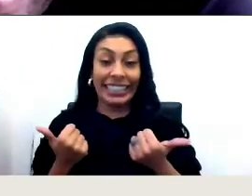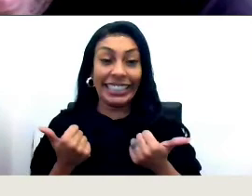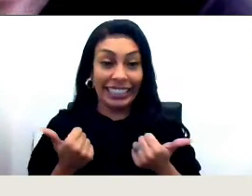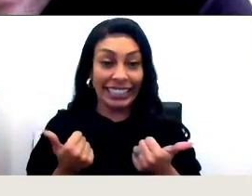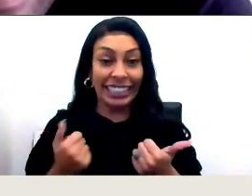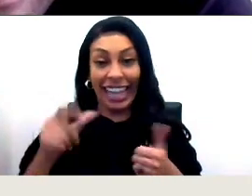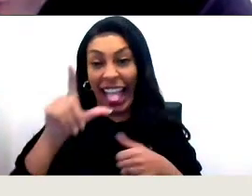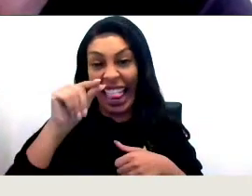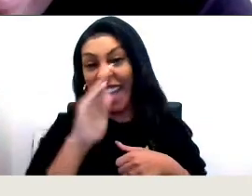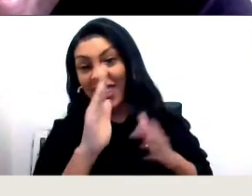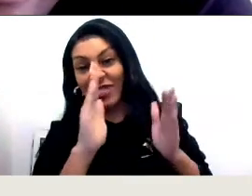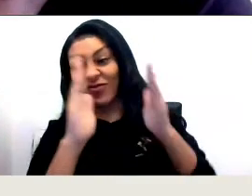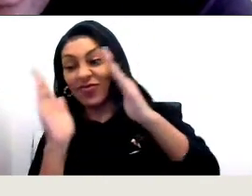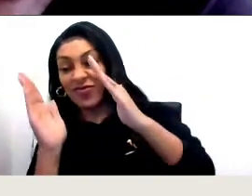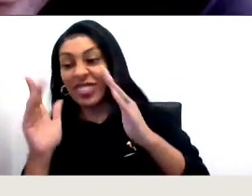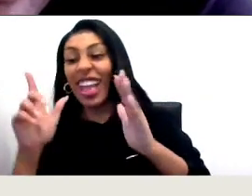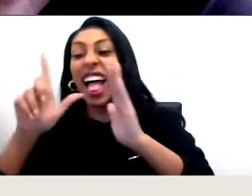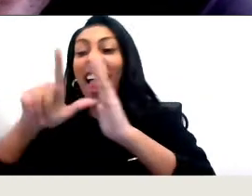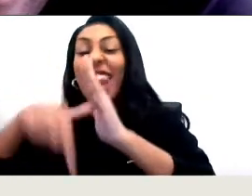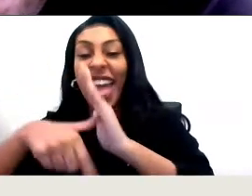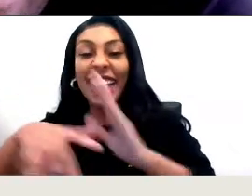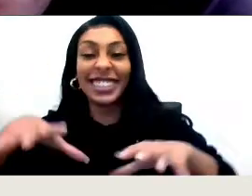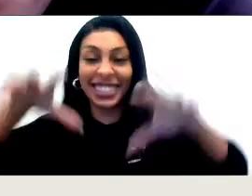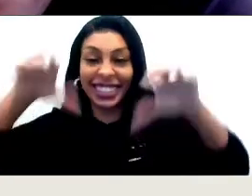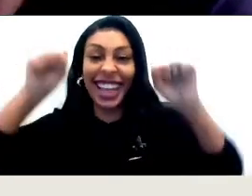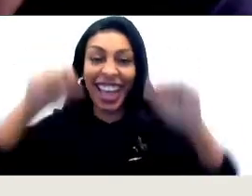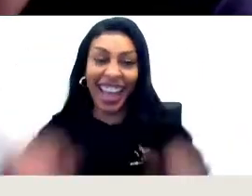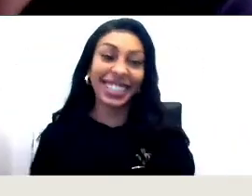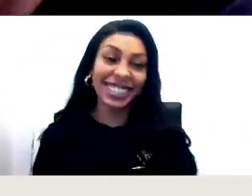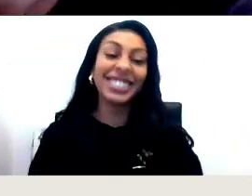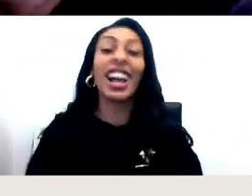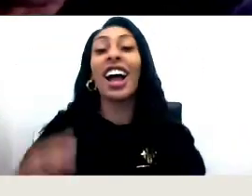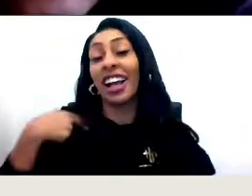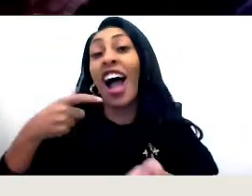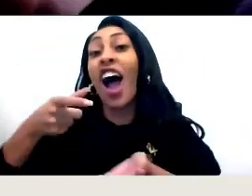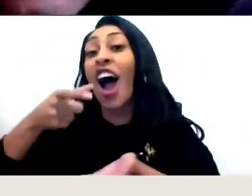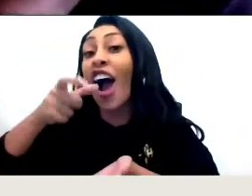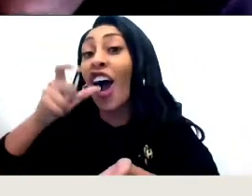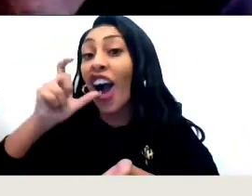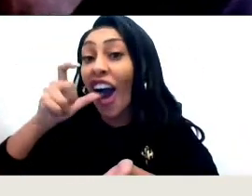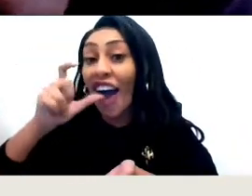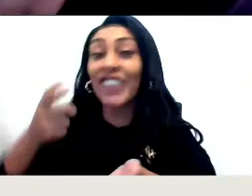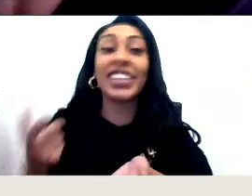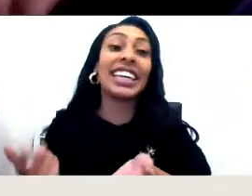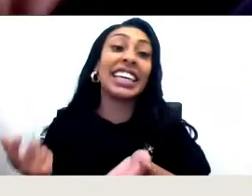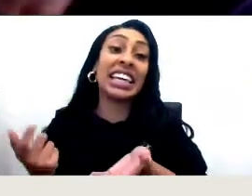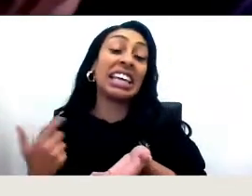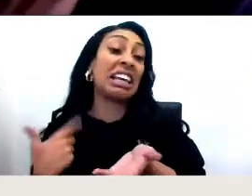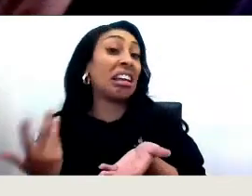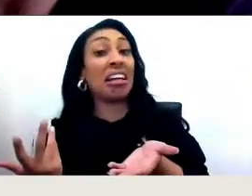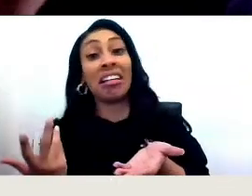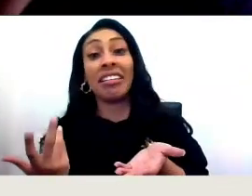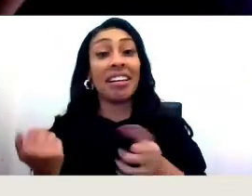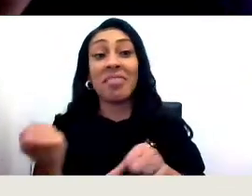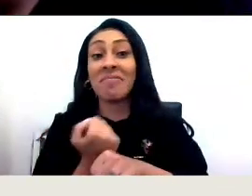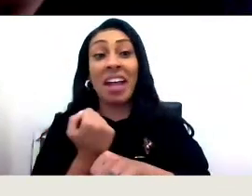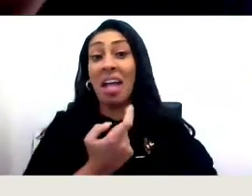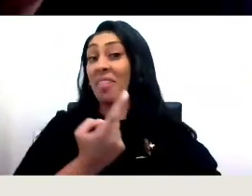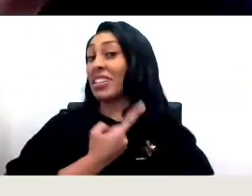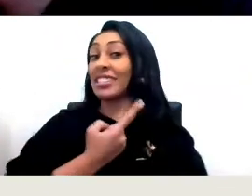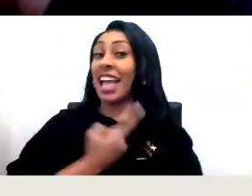breakfast. So I'm a late starter. I'm having coffee and I made myself